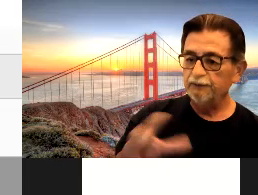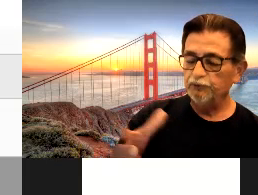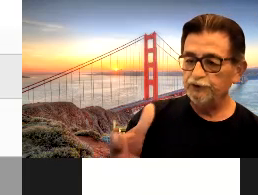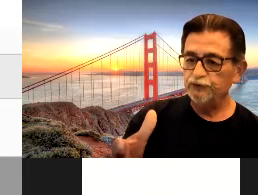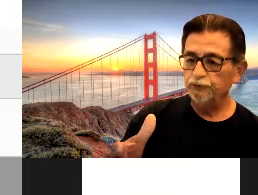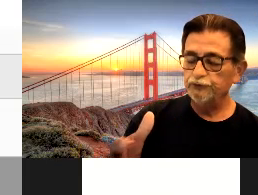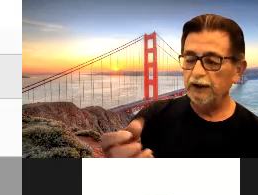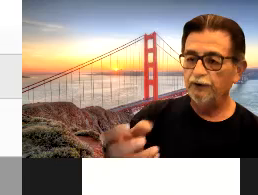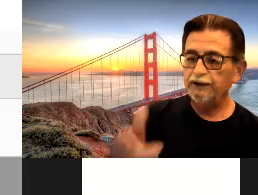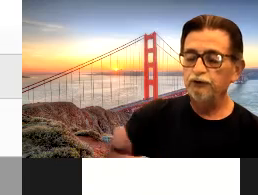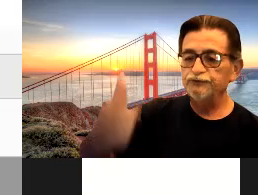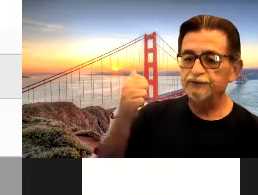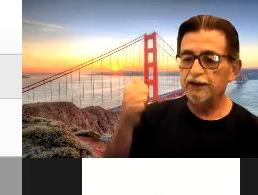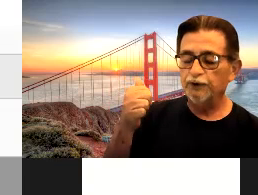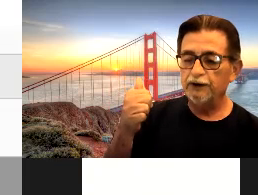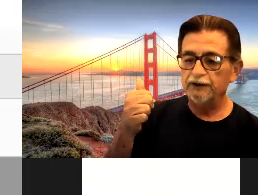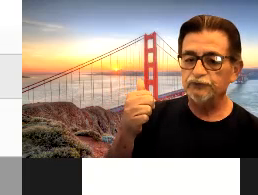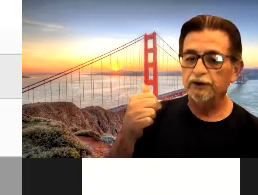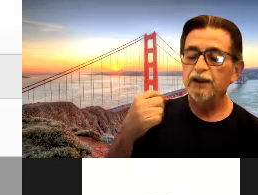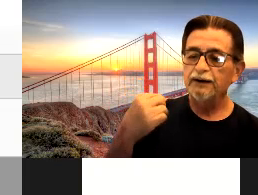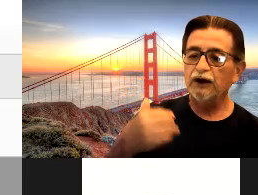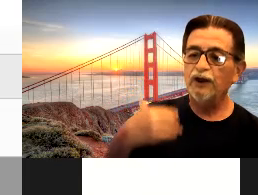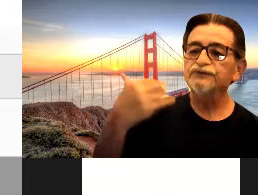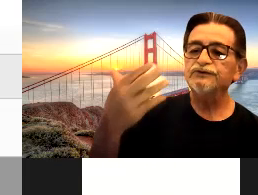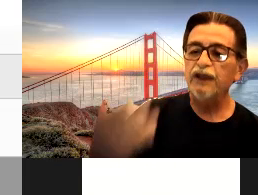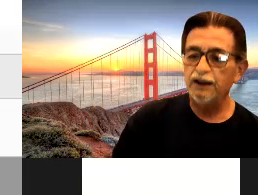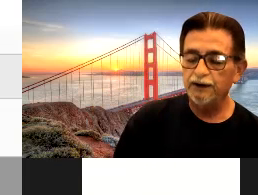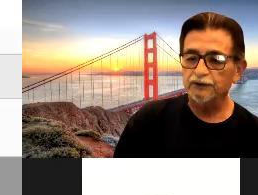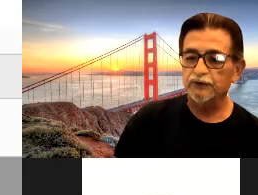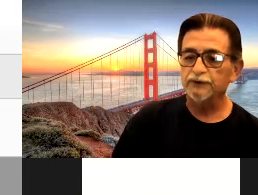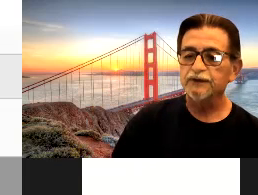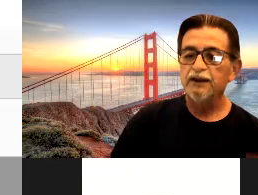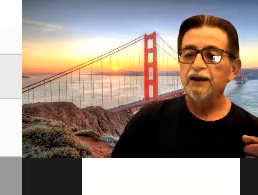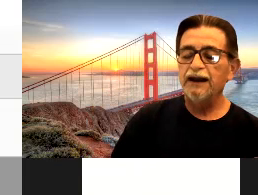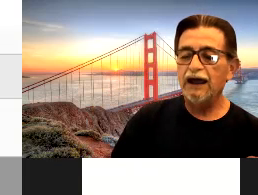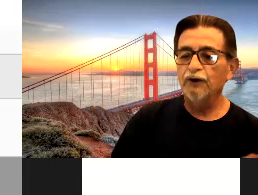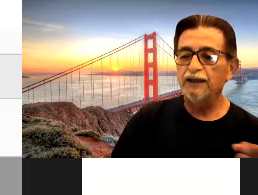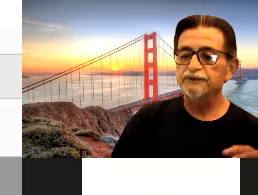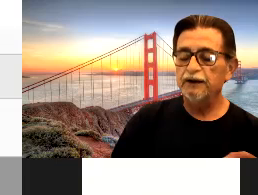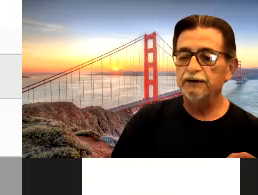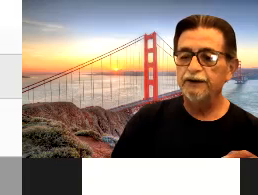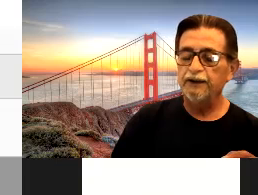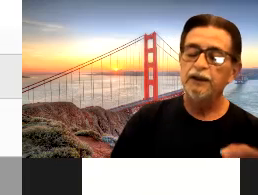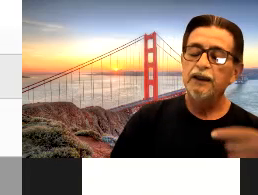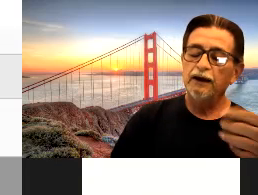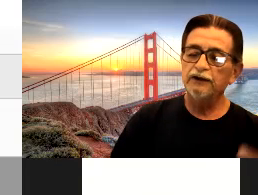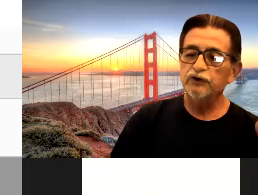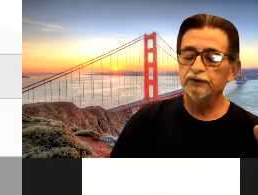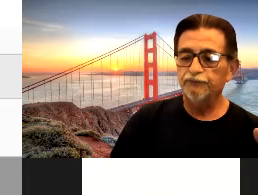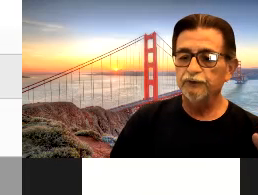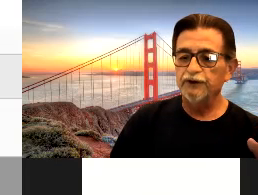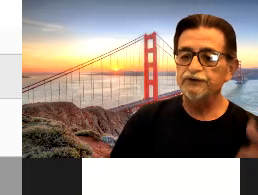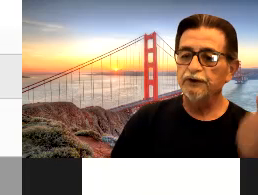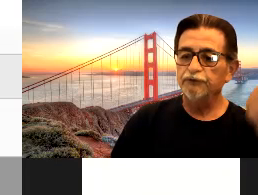through an example to show you how it loses that 1 electron. Now it has 10 electrons. Now it has the